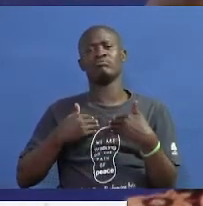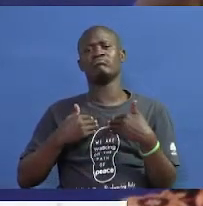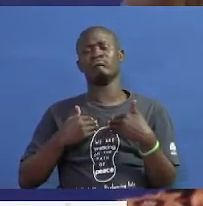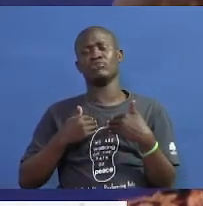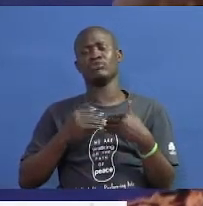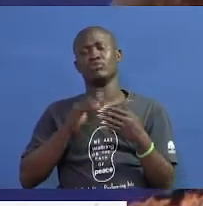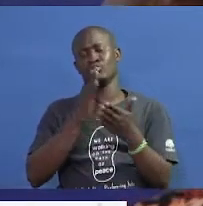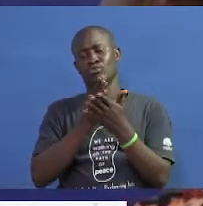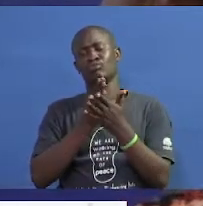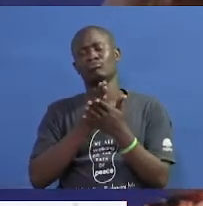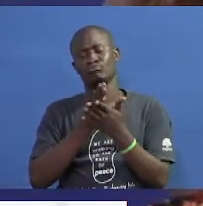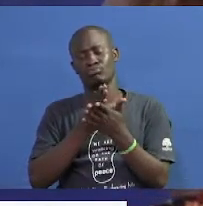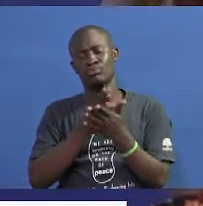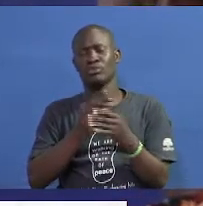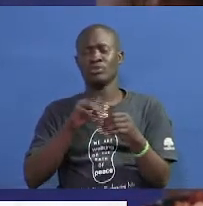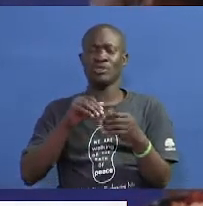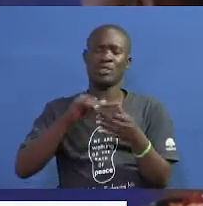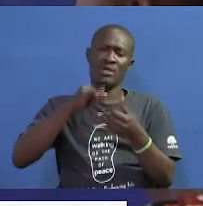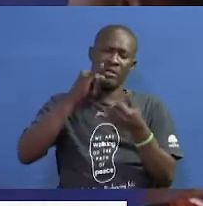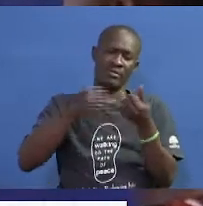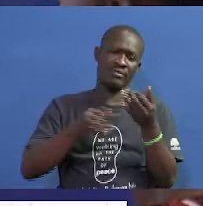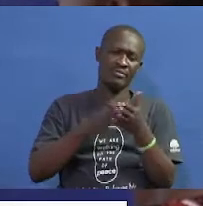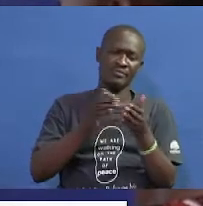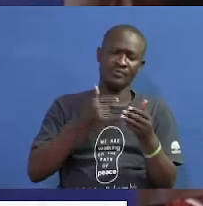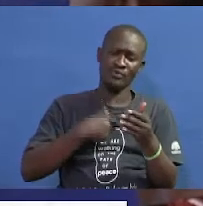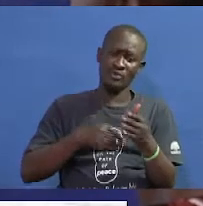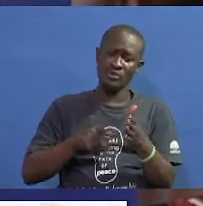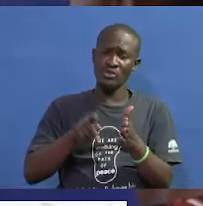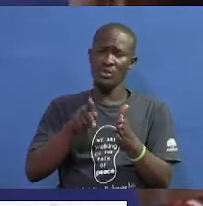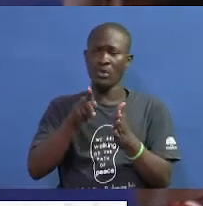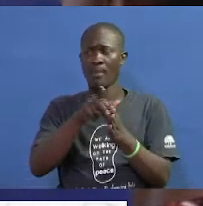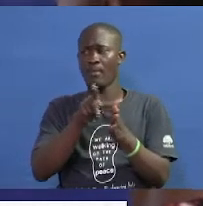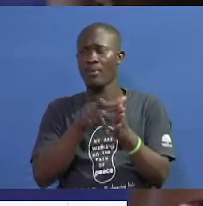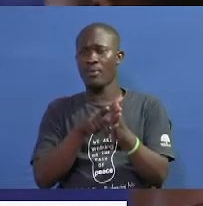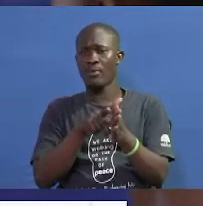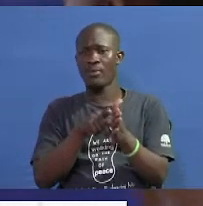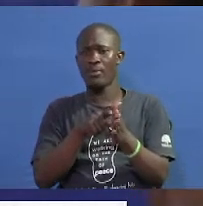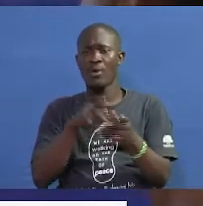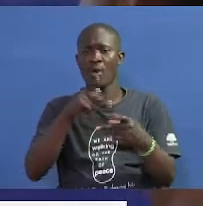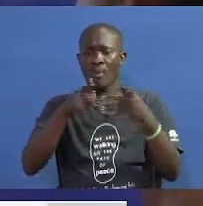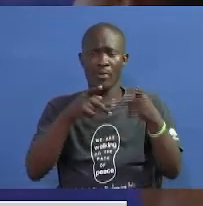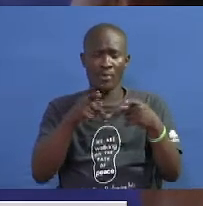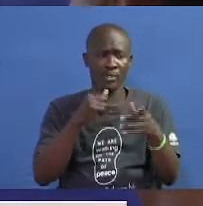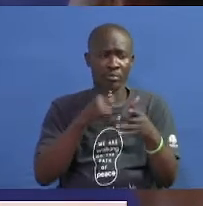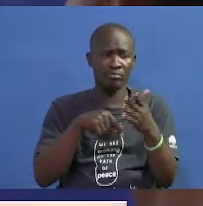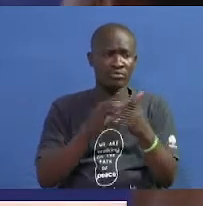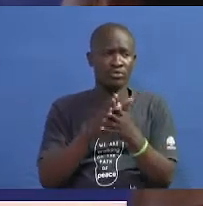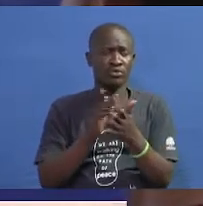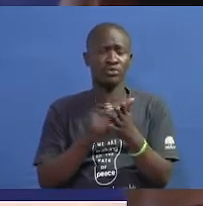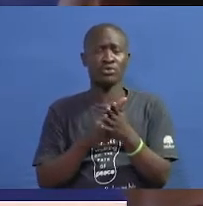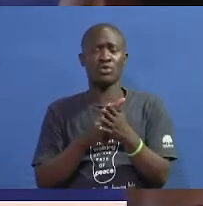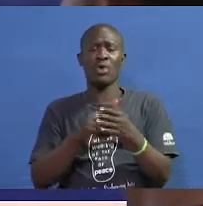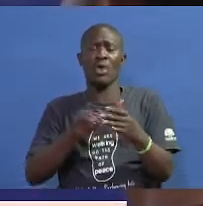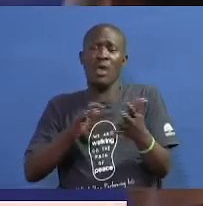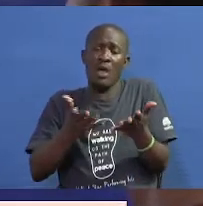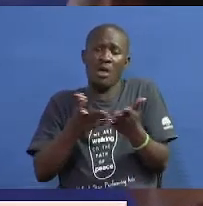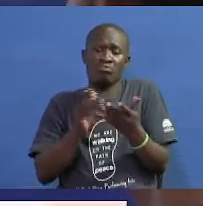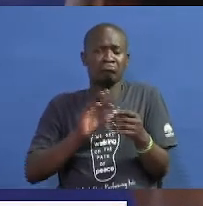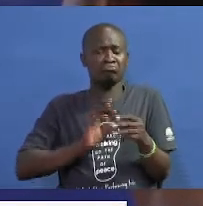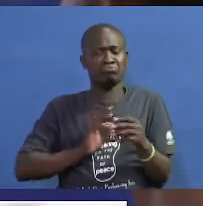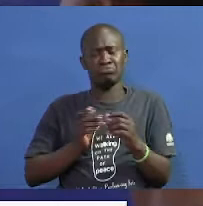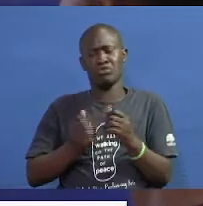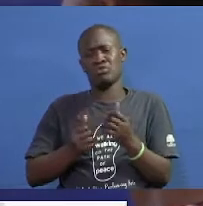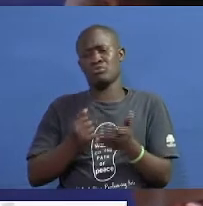as we can. Even as we wind up, tell us about the programs offered at the Global Ultrasound Institute and how we plan